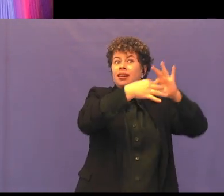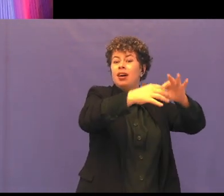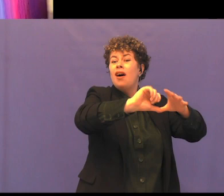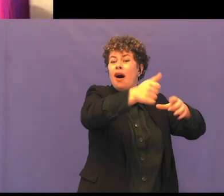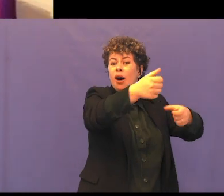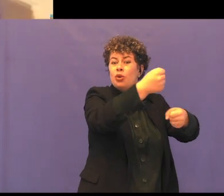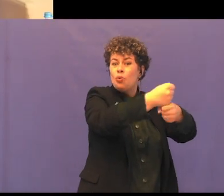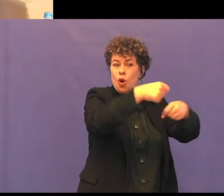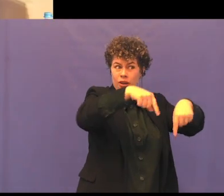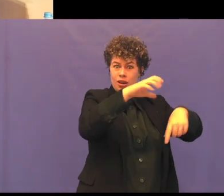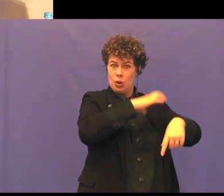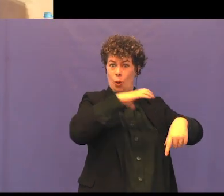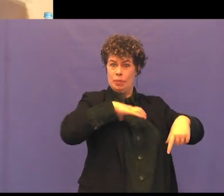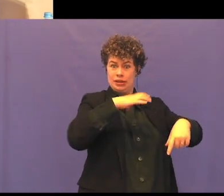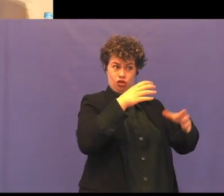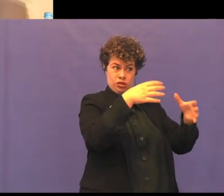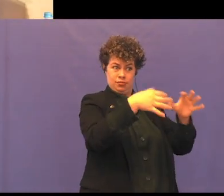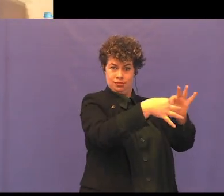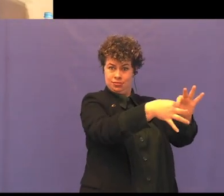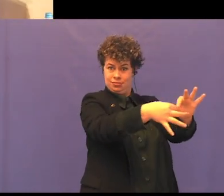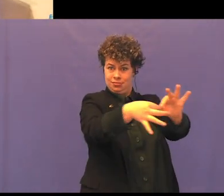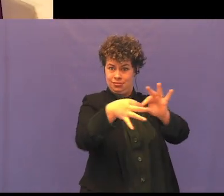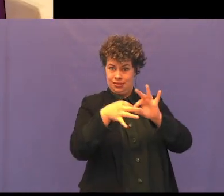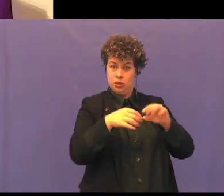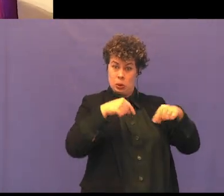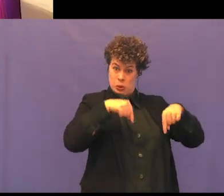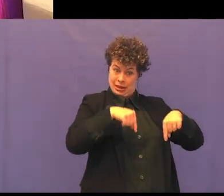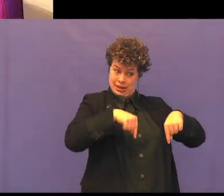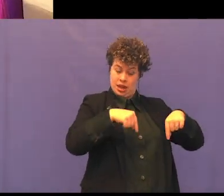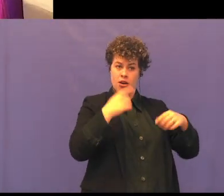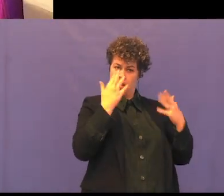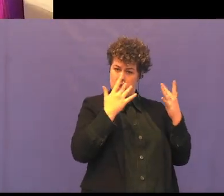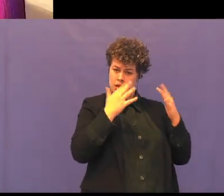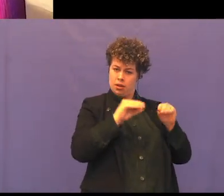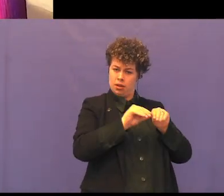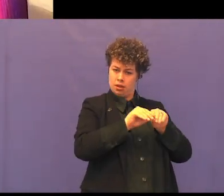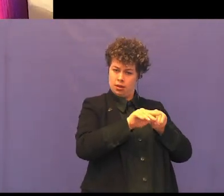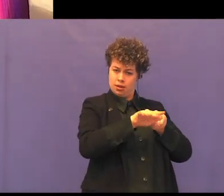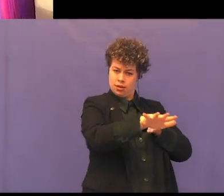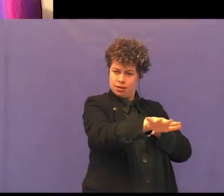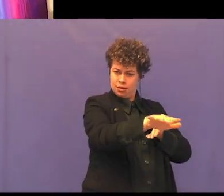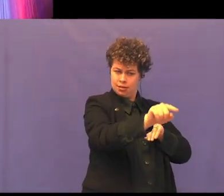to raise this. Well, maybe we need to think about, in terms of how we're going to use our